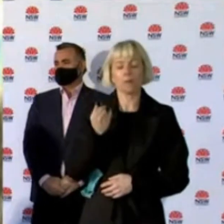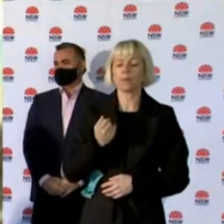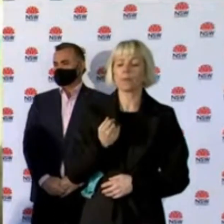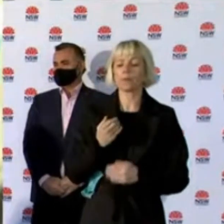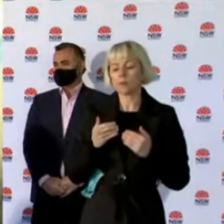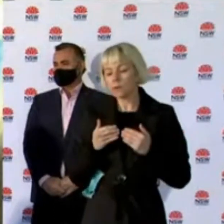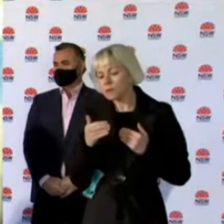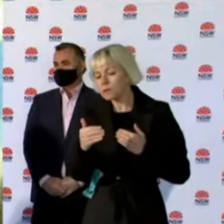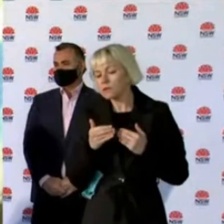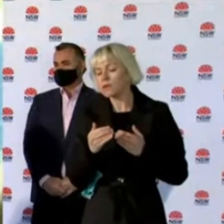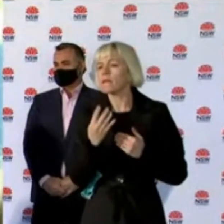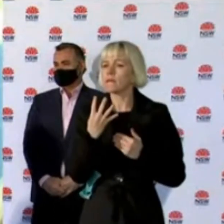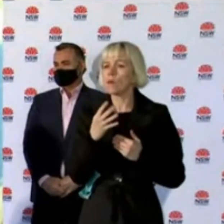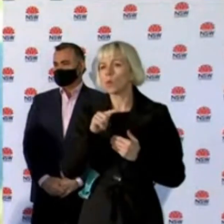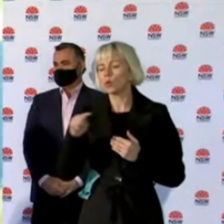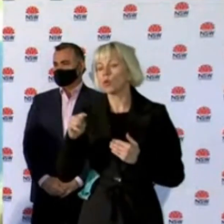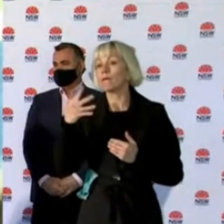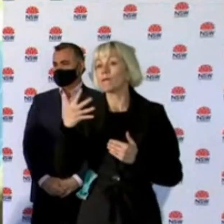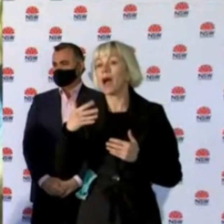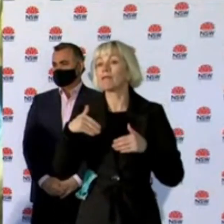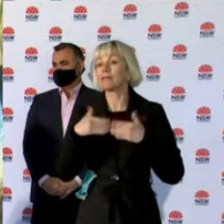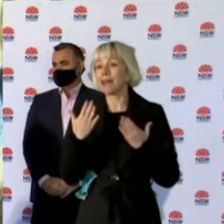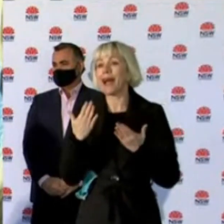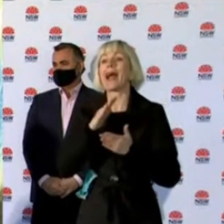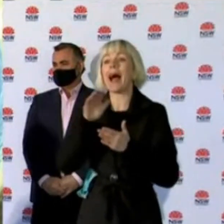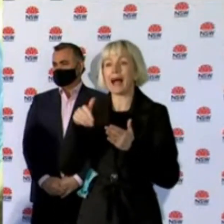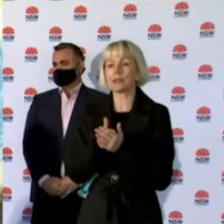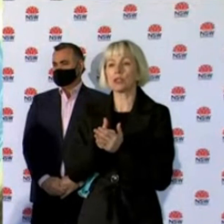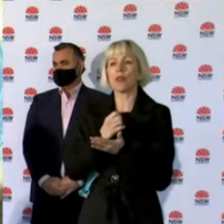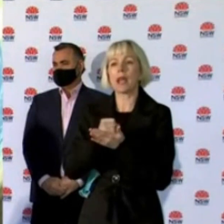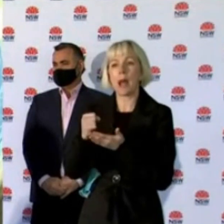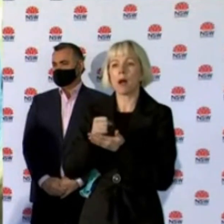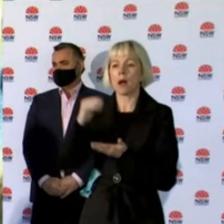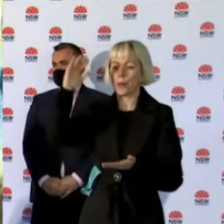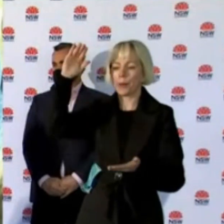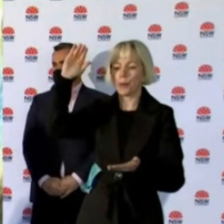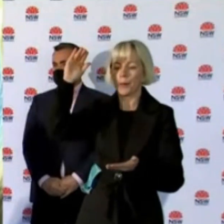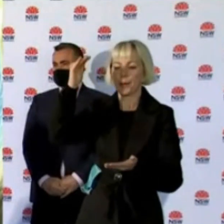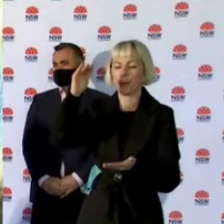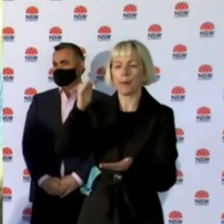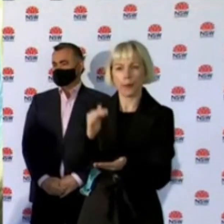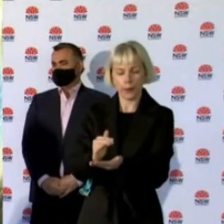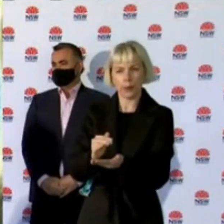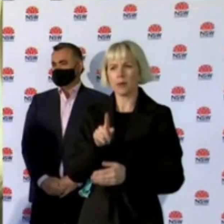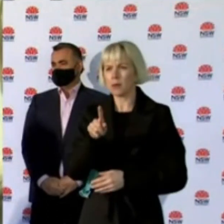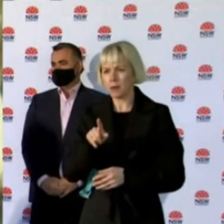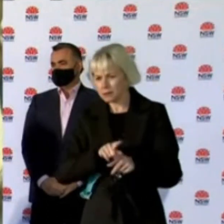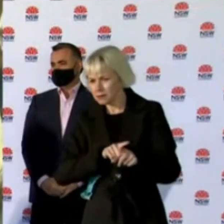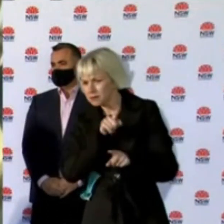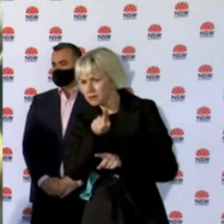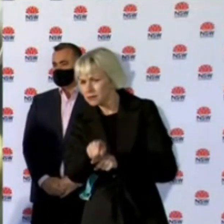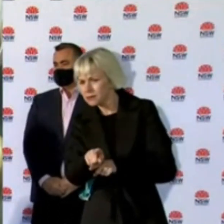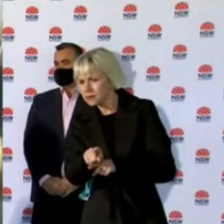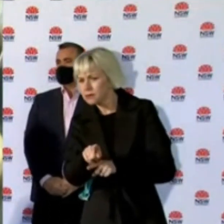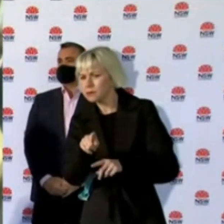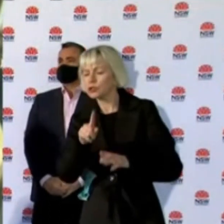nudge, as you said, it's going to be awfully hard to get that down to zero by the end of next Friday, July 30, when we're supposed to get out of